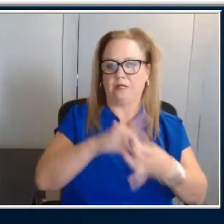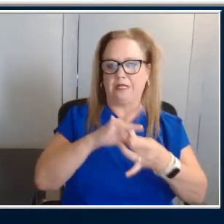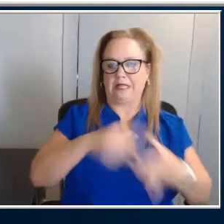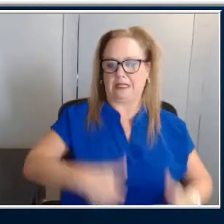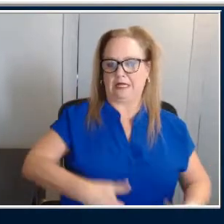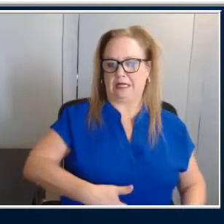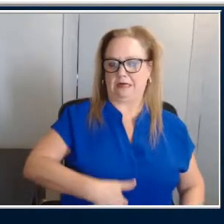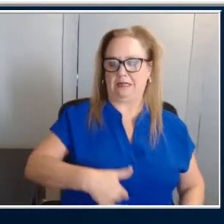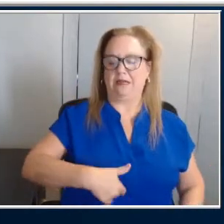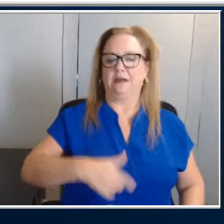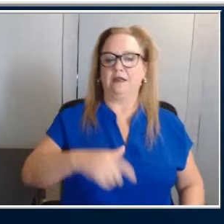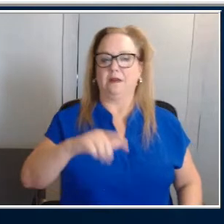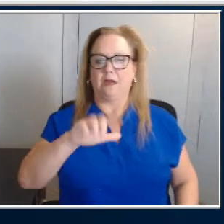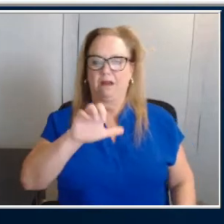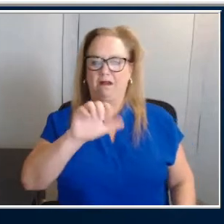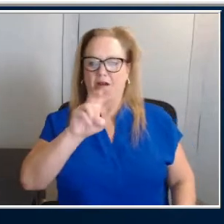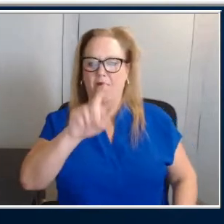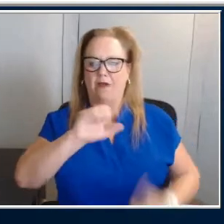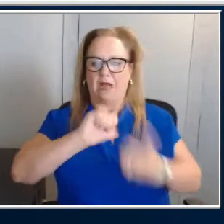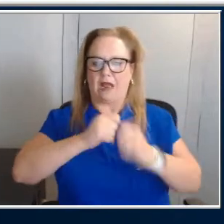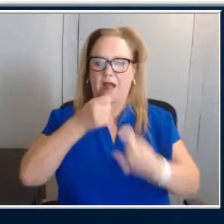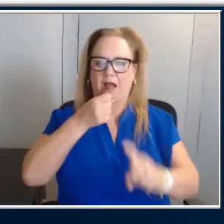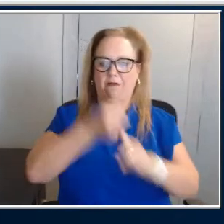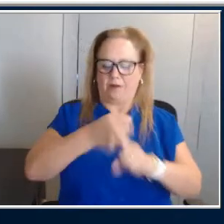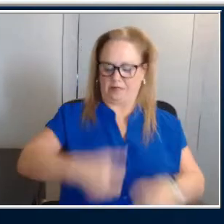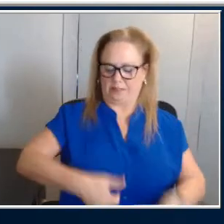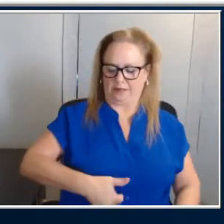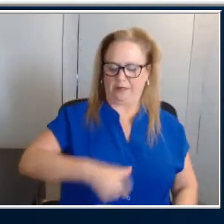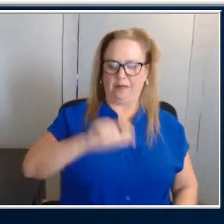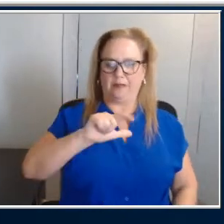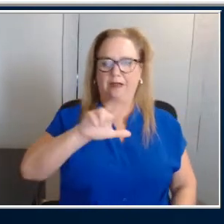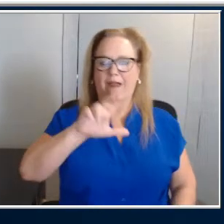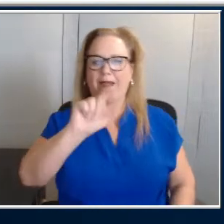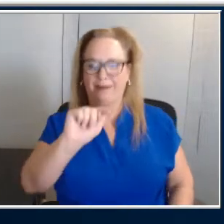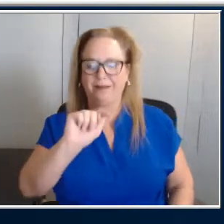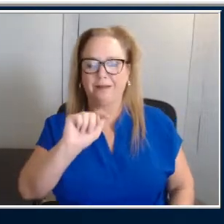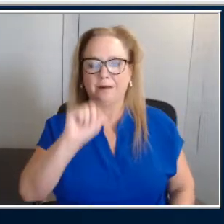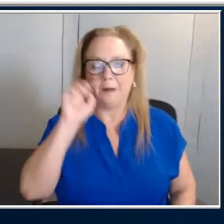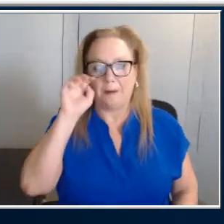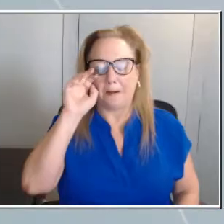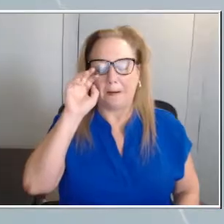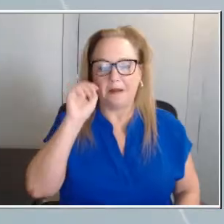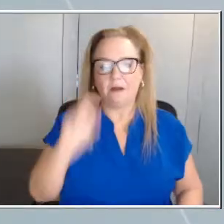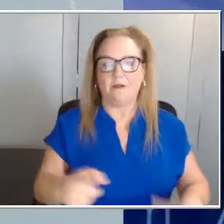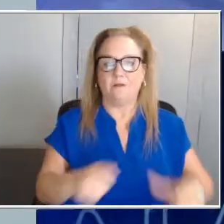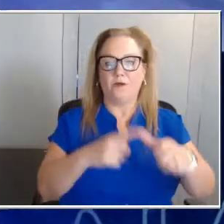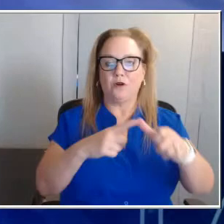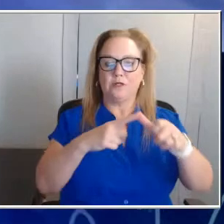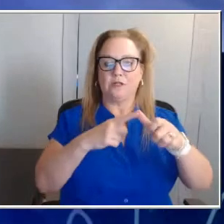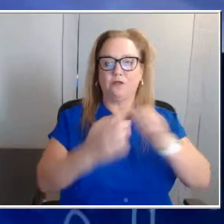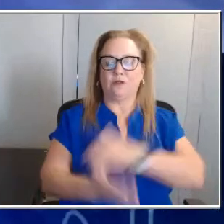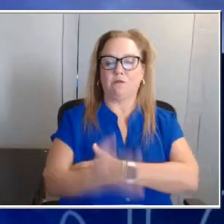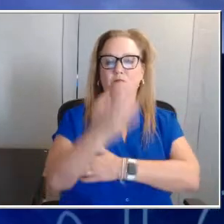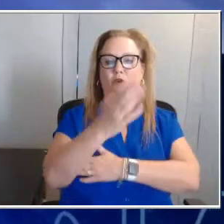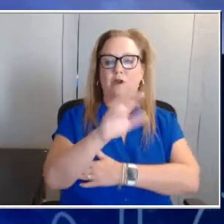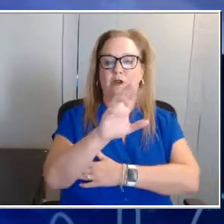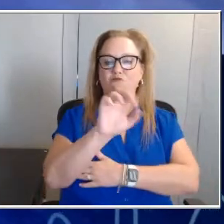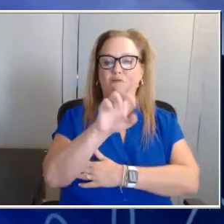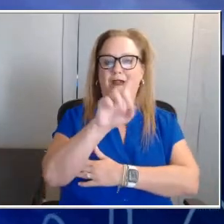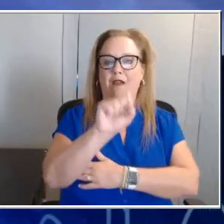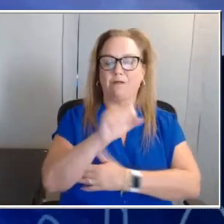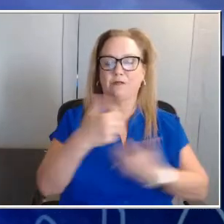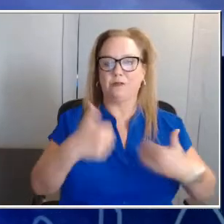of what does COVID do to the gut? To the gut. First, though, let's do some morning rounds.